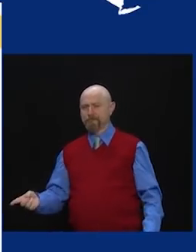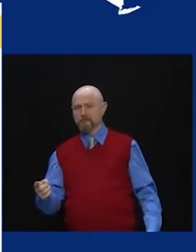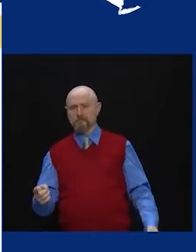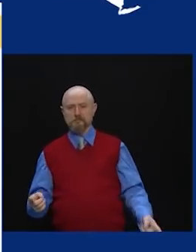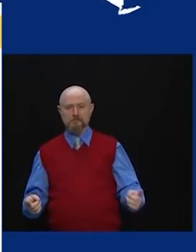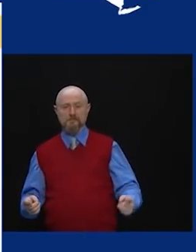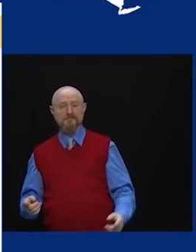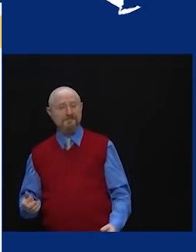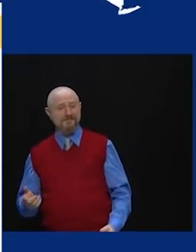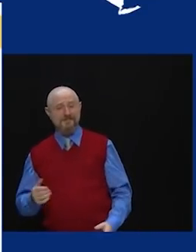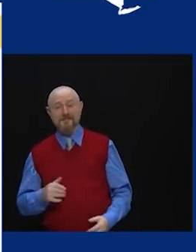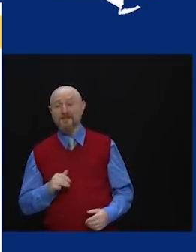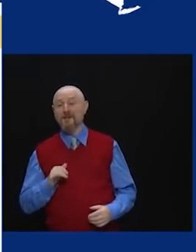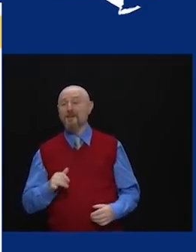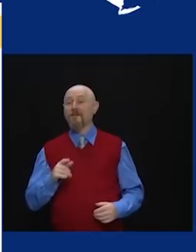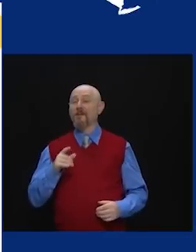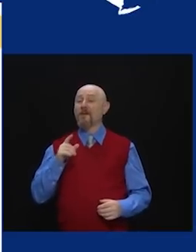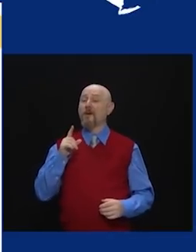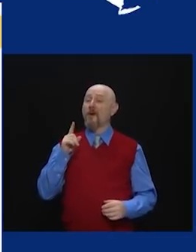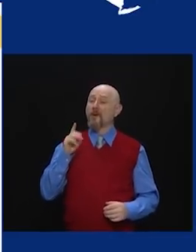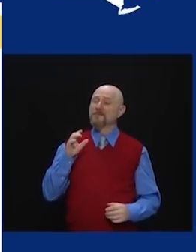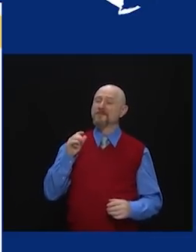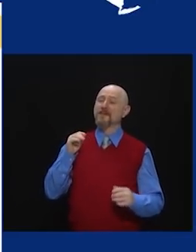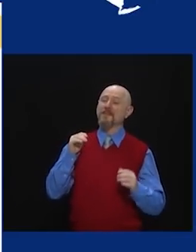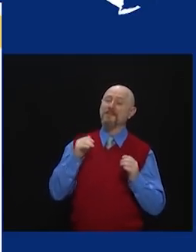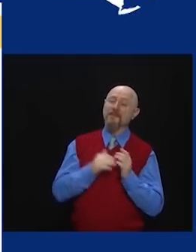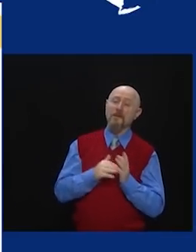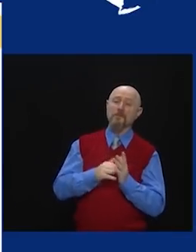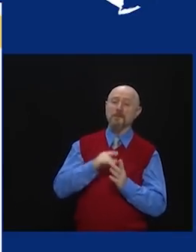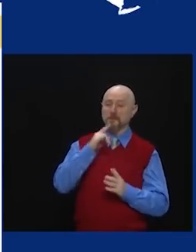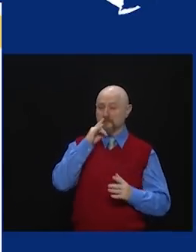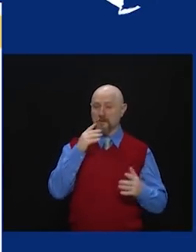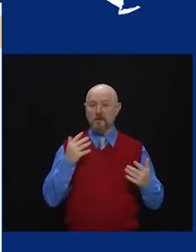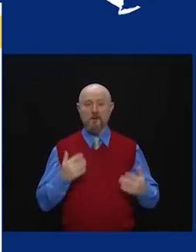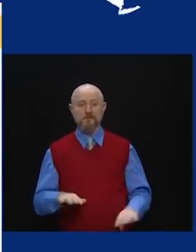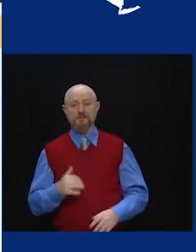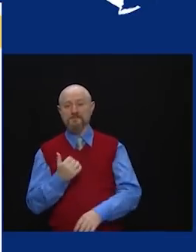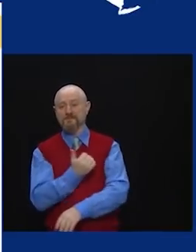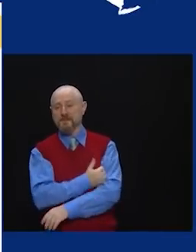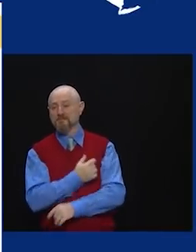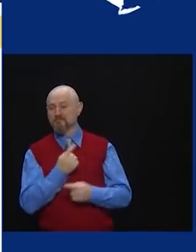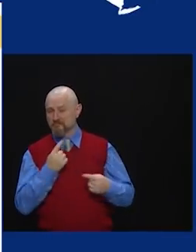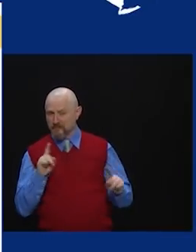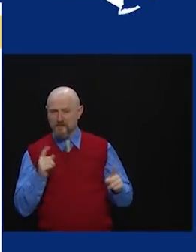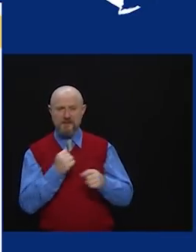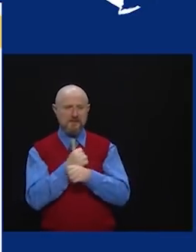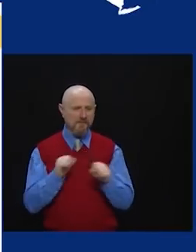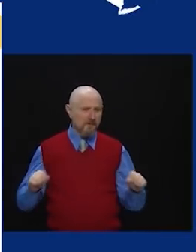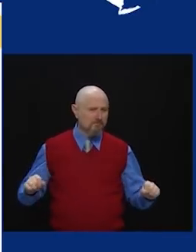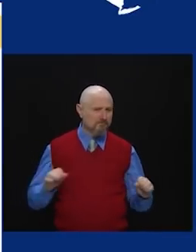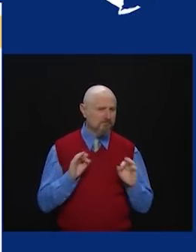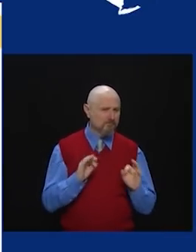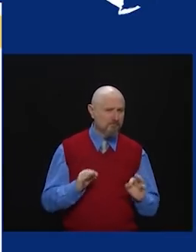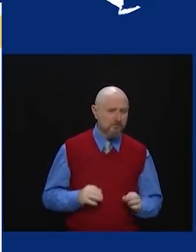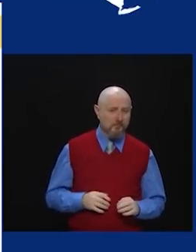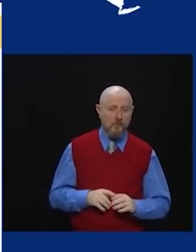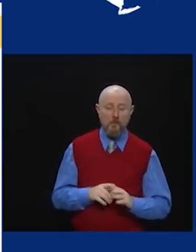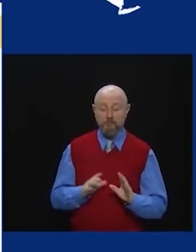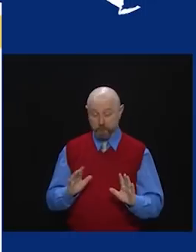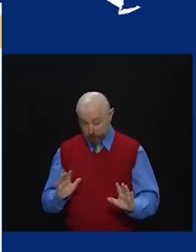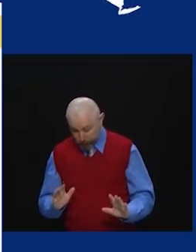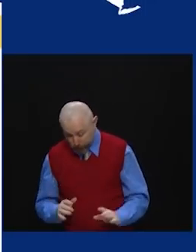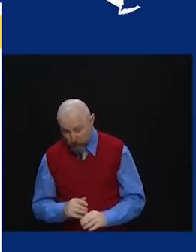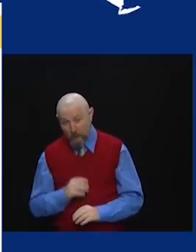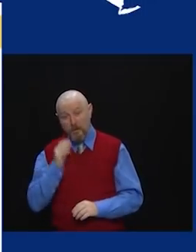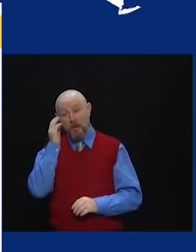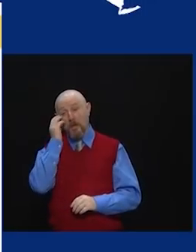vaccinated safely. So we're going to continue. One of our top priorities will continue to be, but we are not going to leave any stone unturned in terms